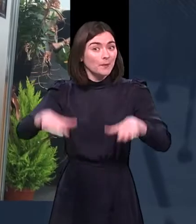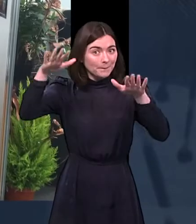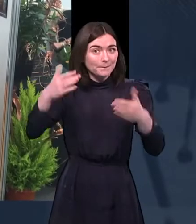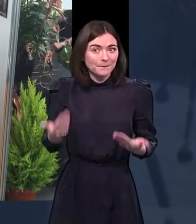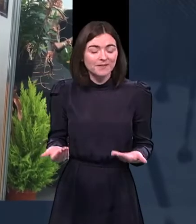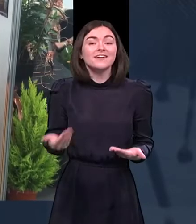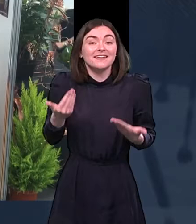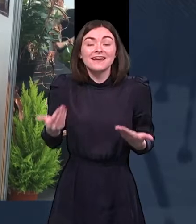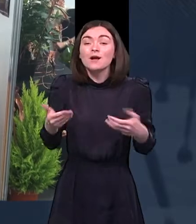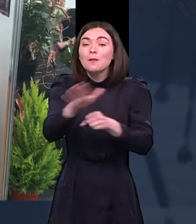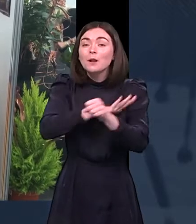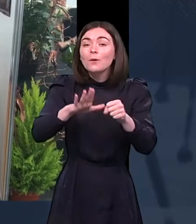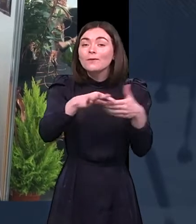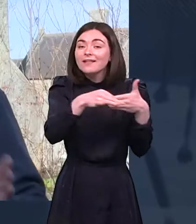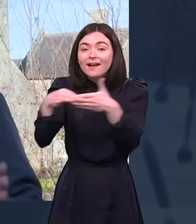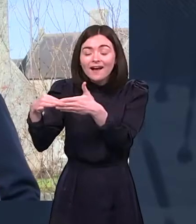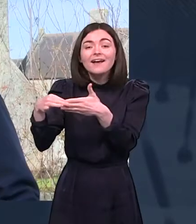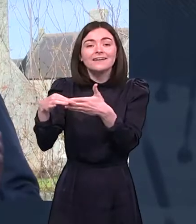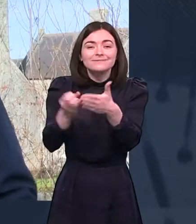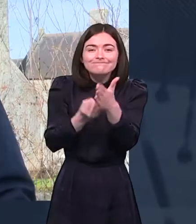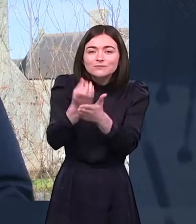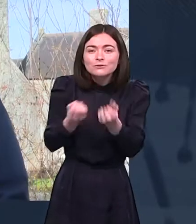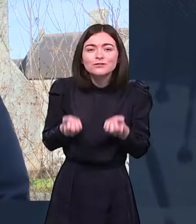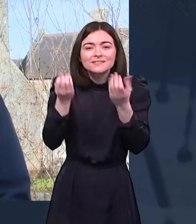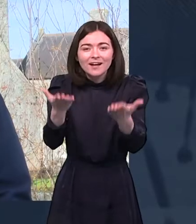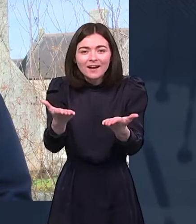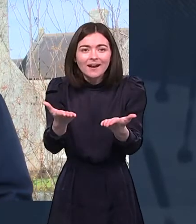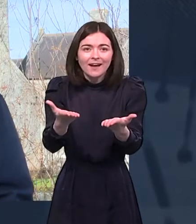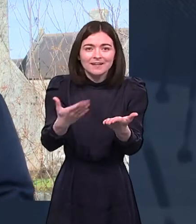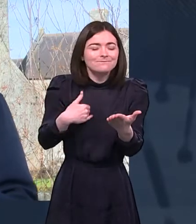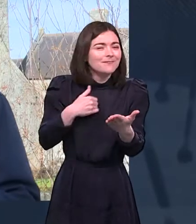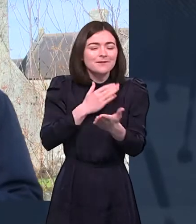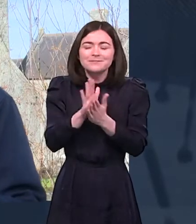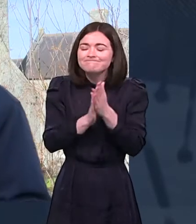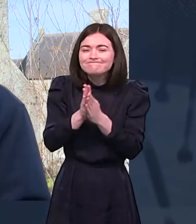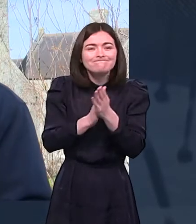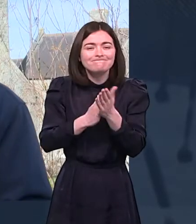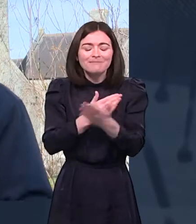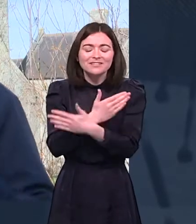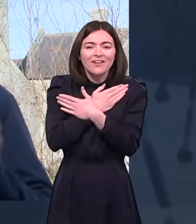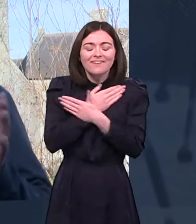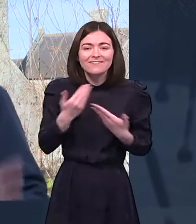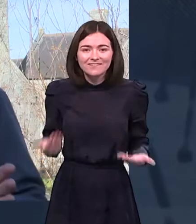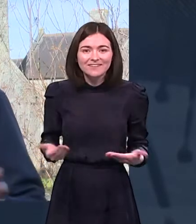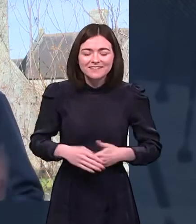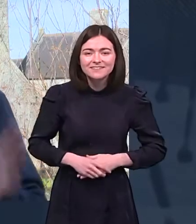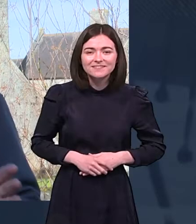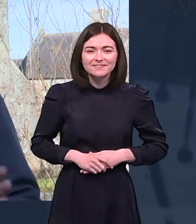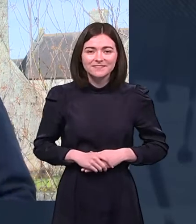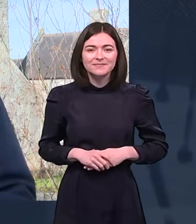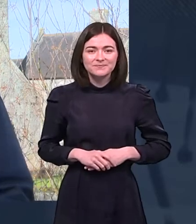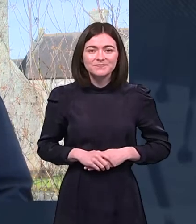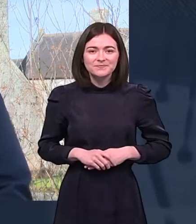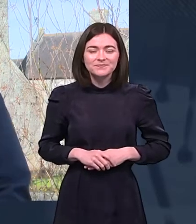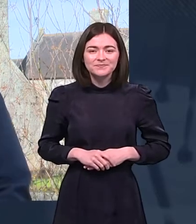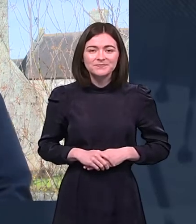I'm a local tour guide and storyteller and a passionate lover. I'm sorry, rewind that. Passionate and